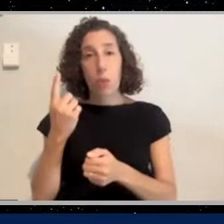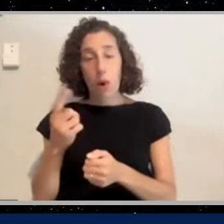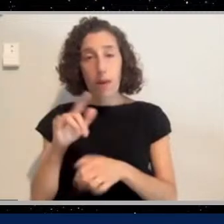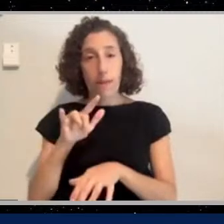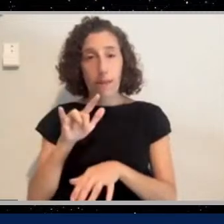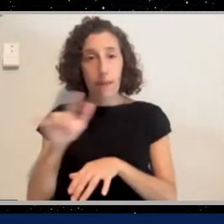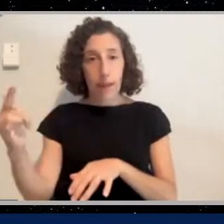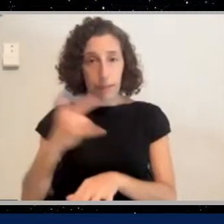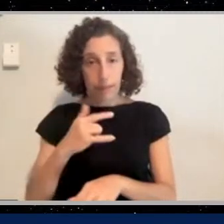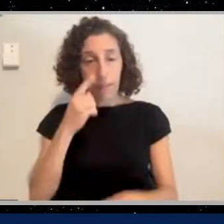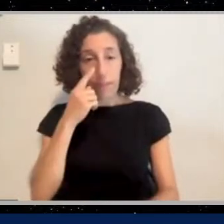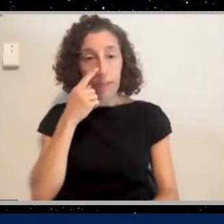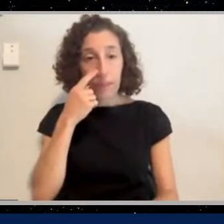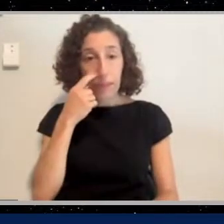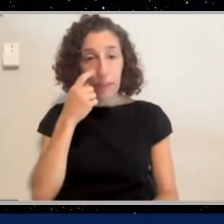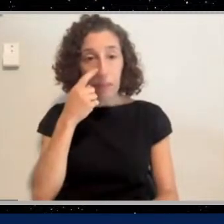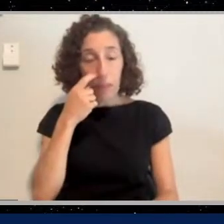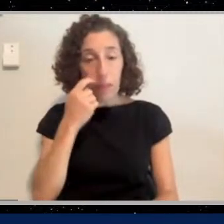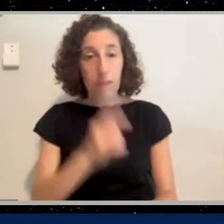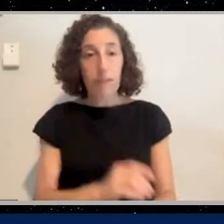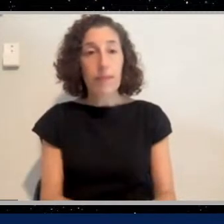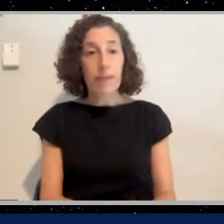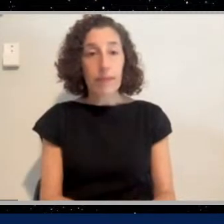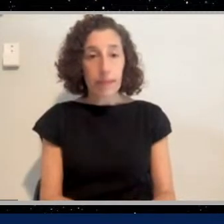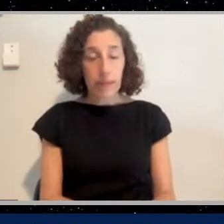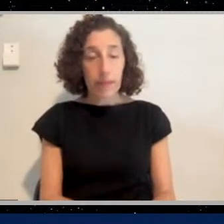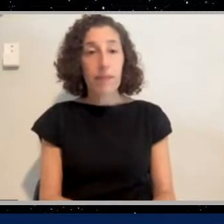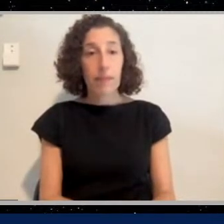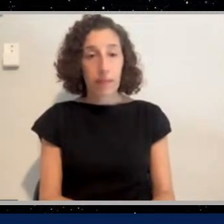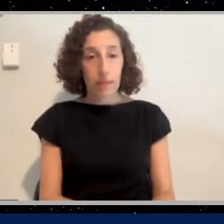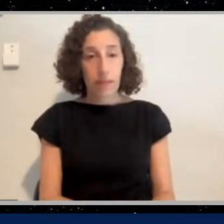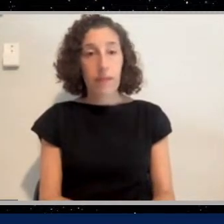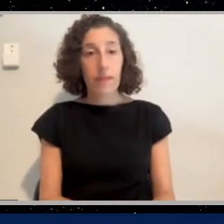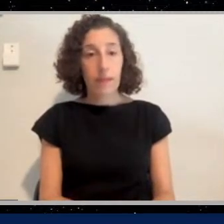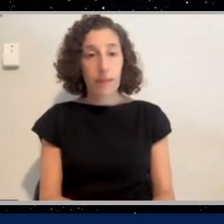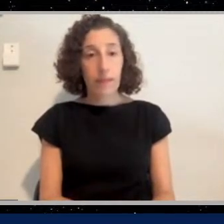which while the blind crew,